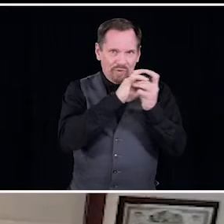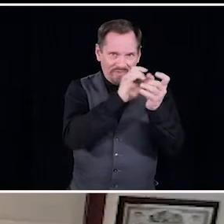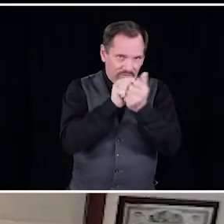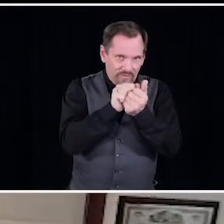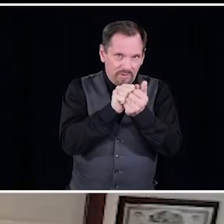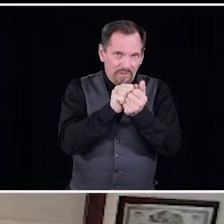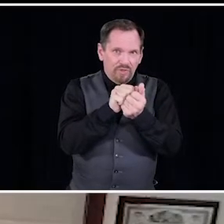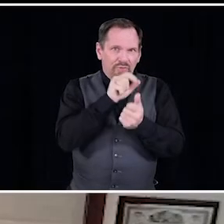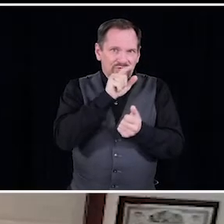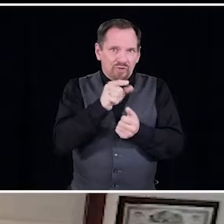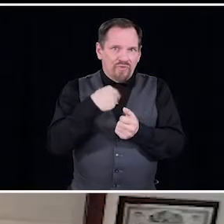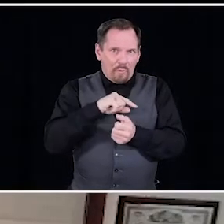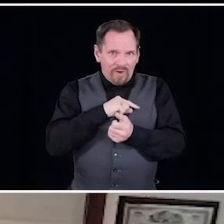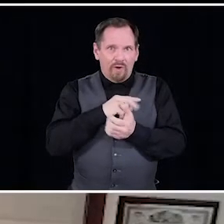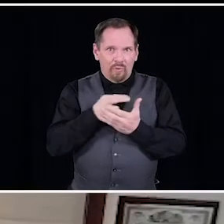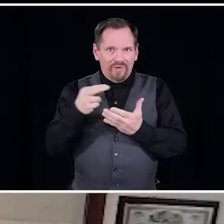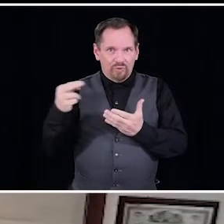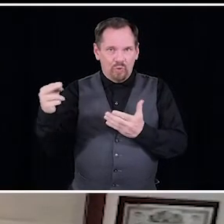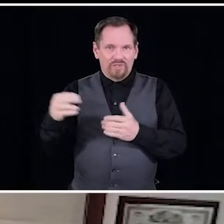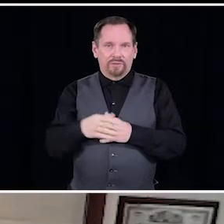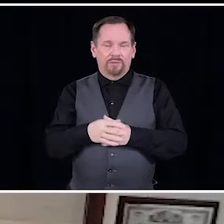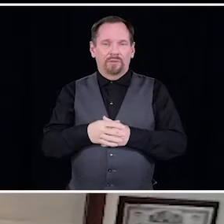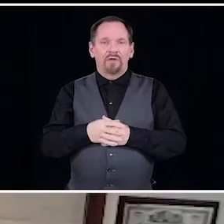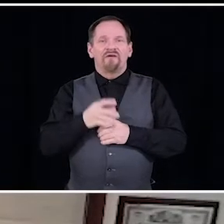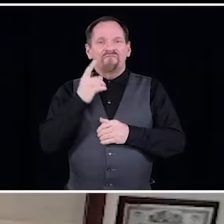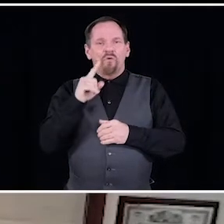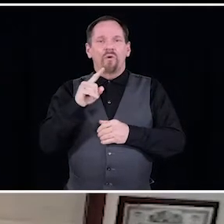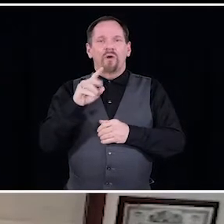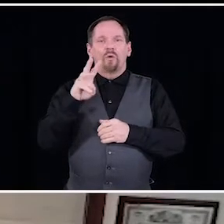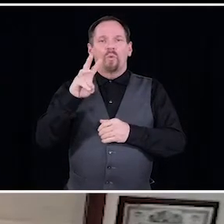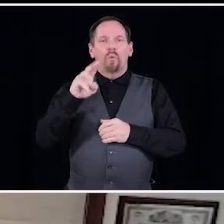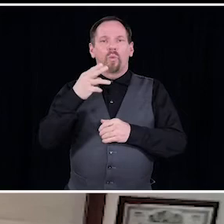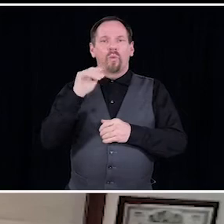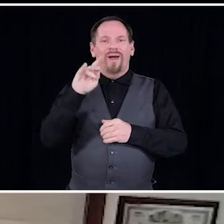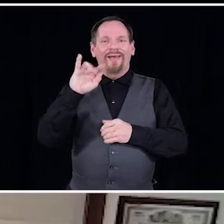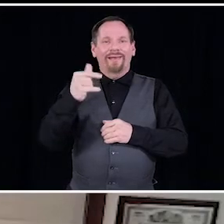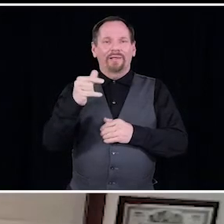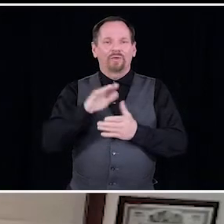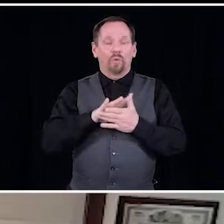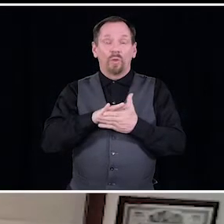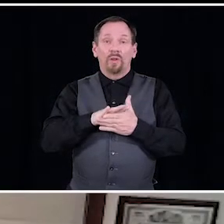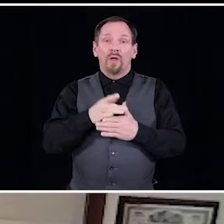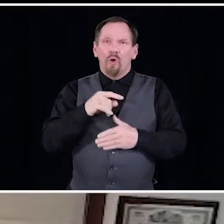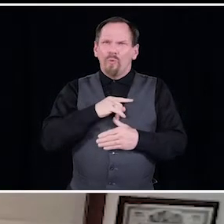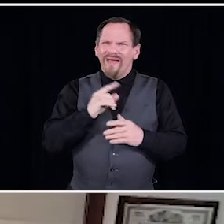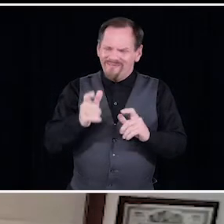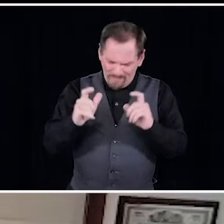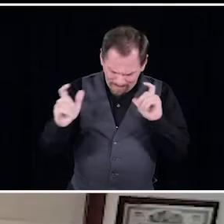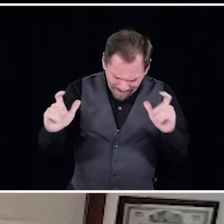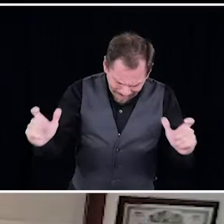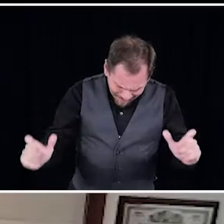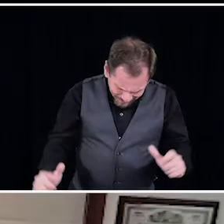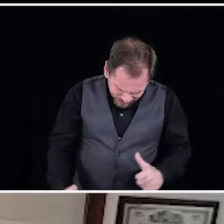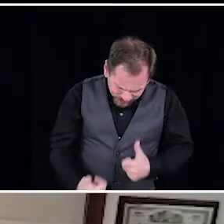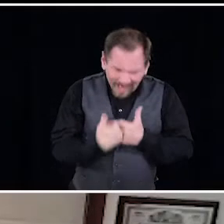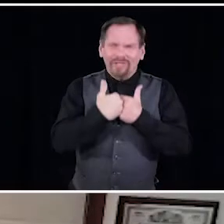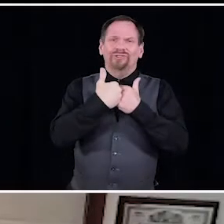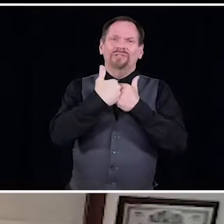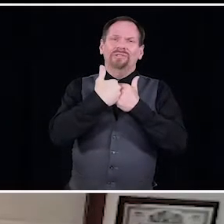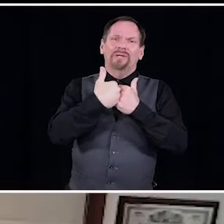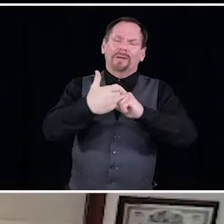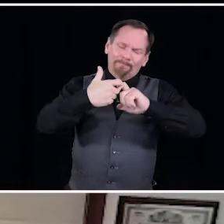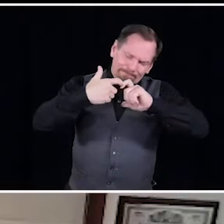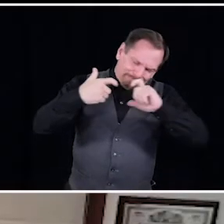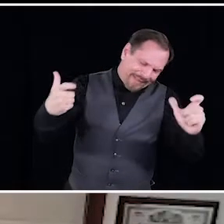as a resource for the Whiting School. We live in a time with enormous worldwide challenges and equally enormous opportunities